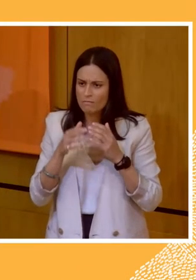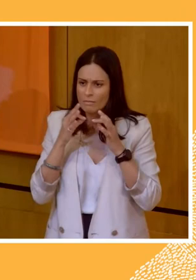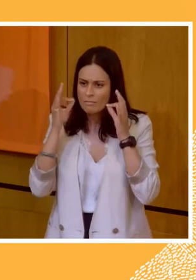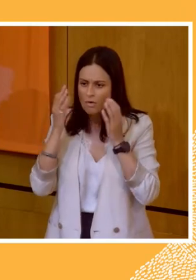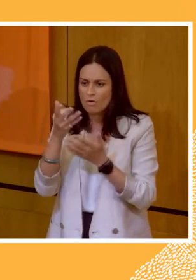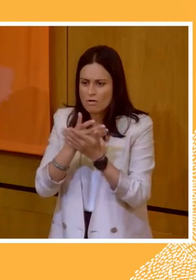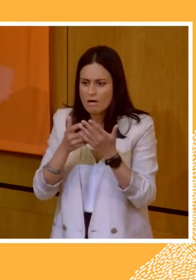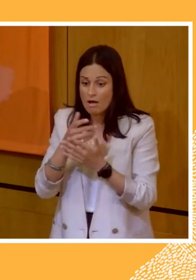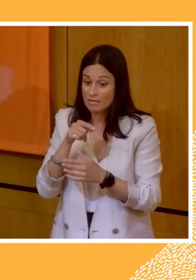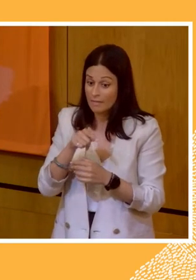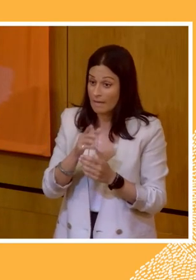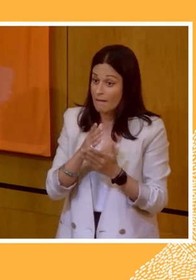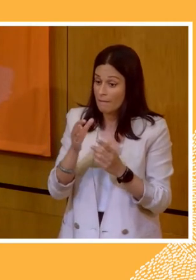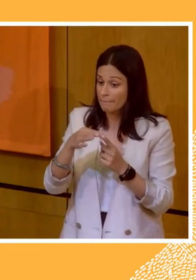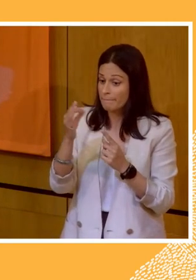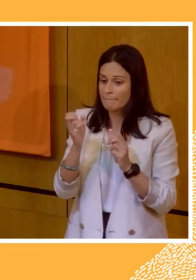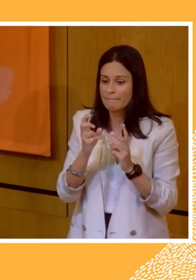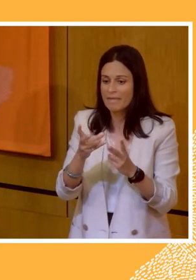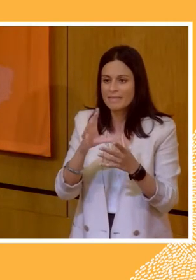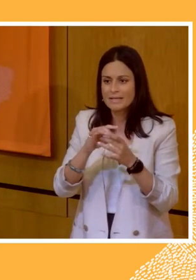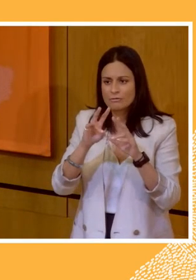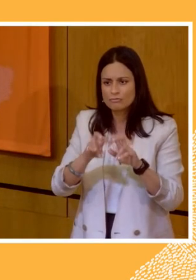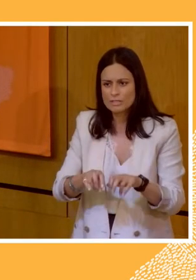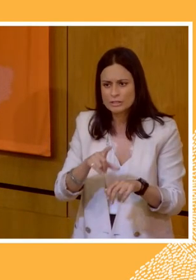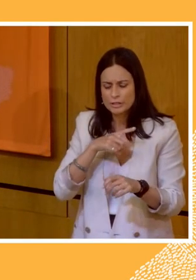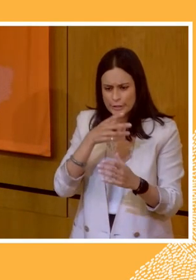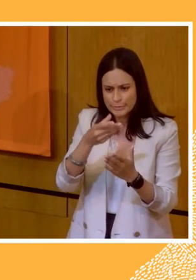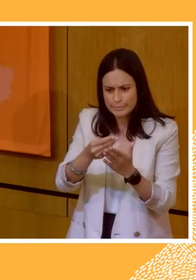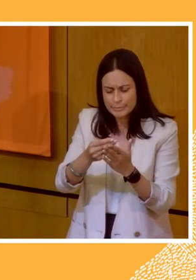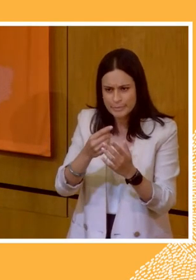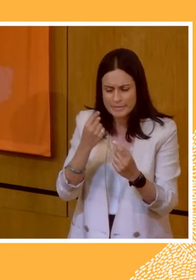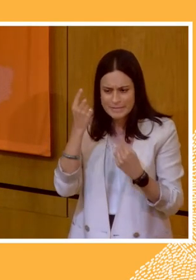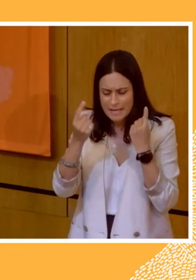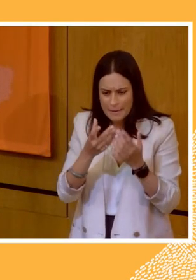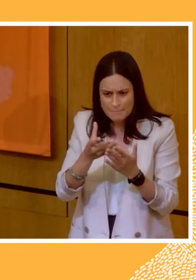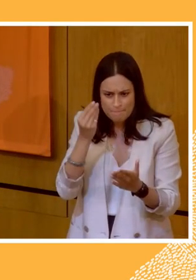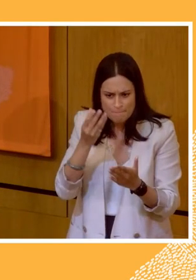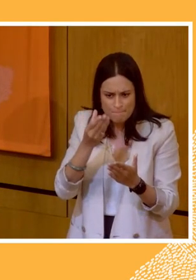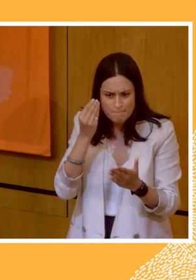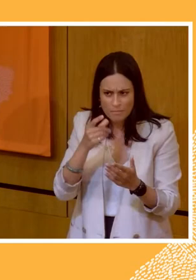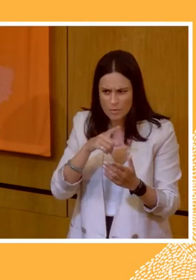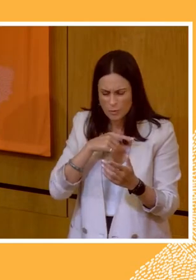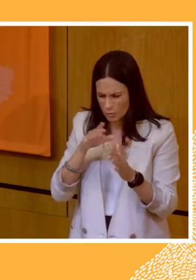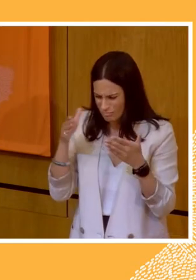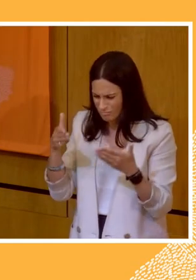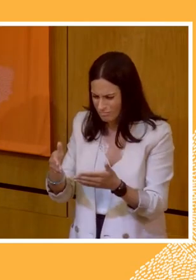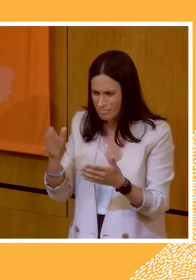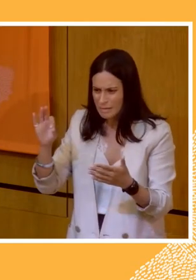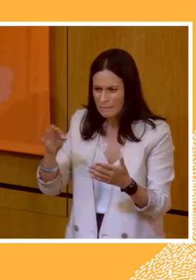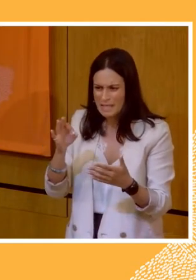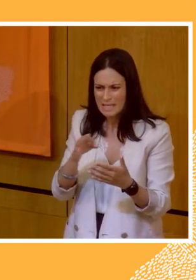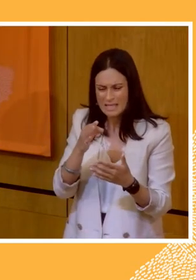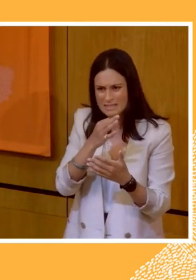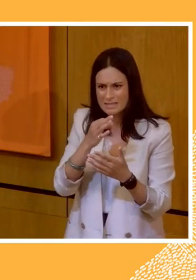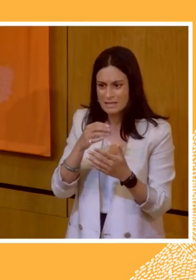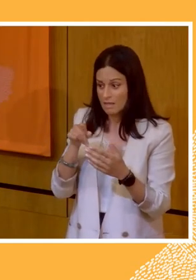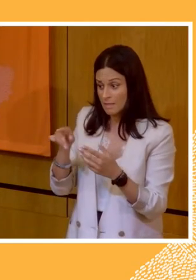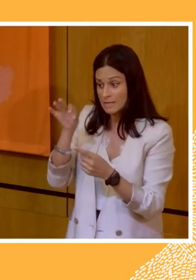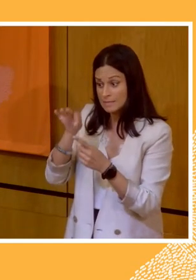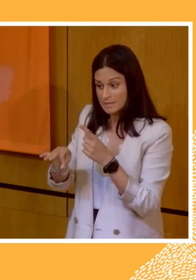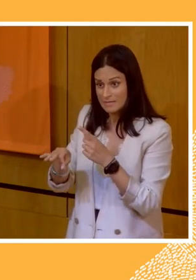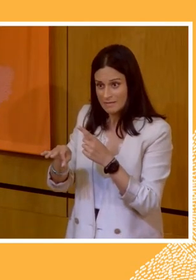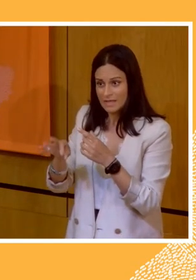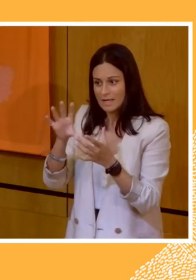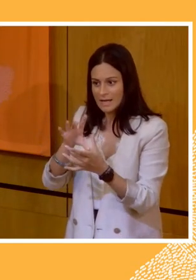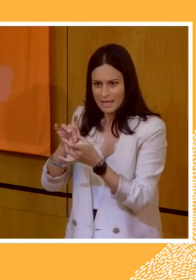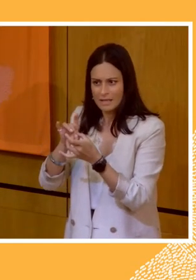a method for research. Why is it that you focused on bees and hive making for the episode dedicated to Mao Hub?